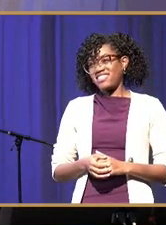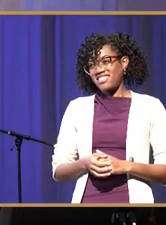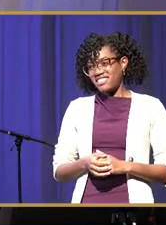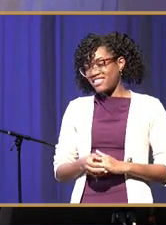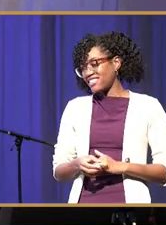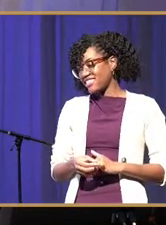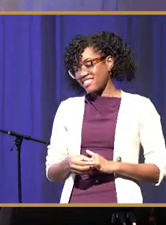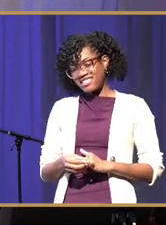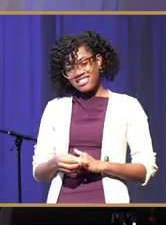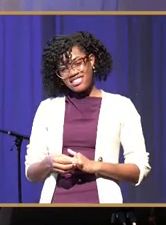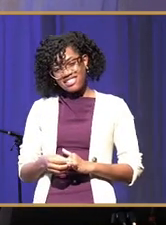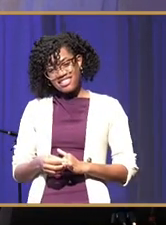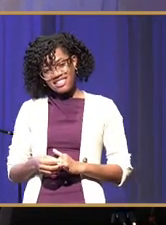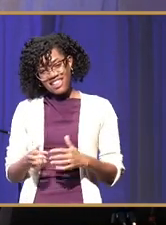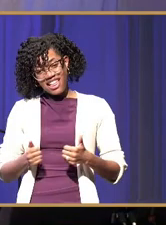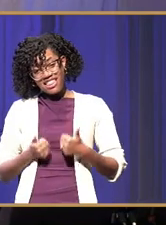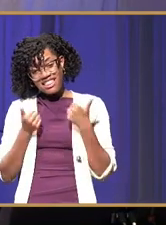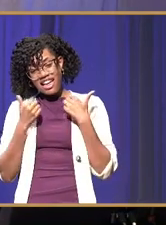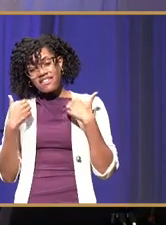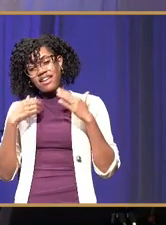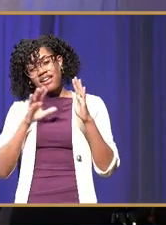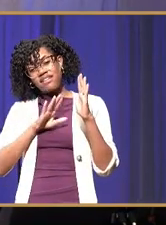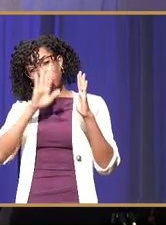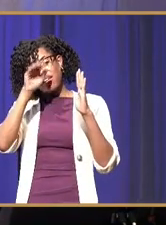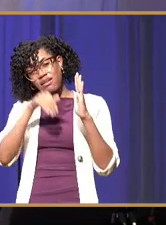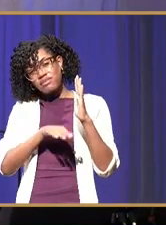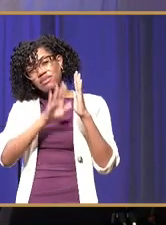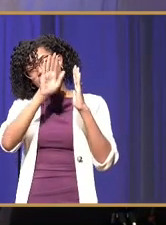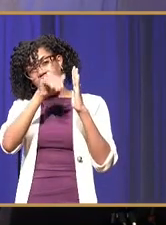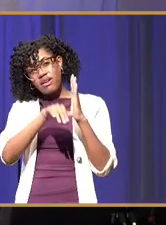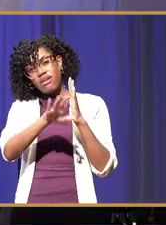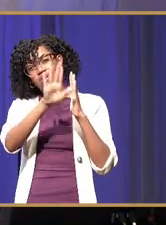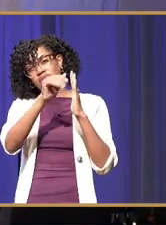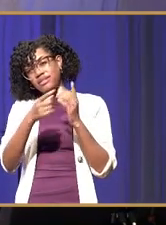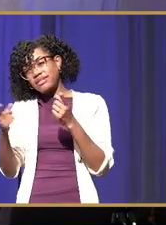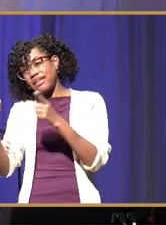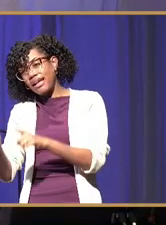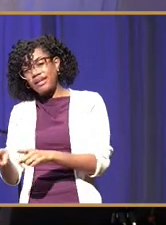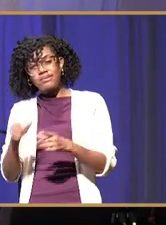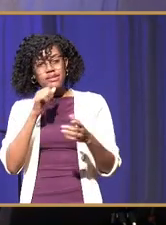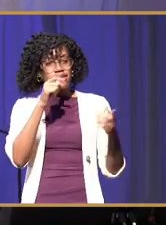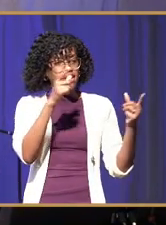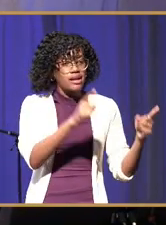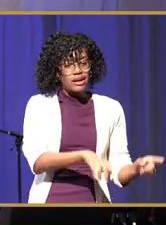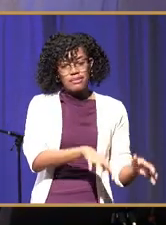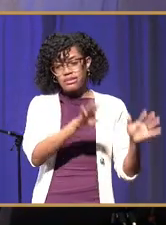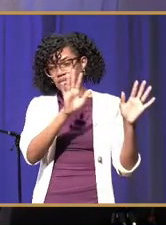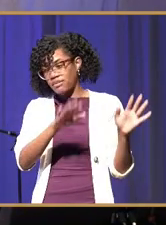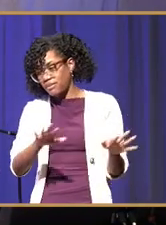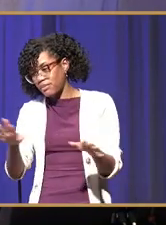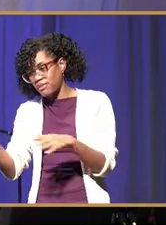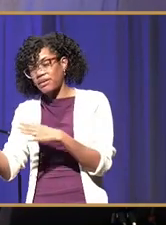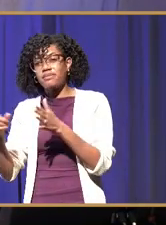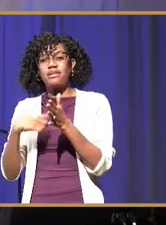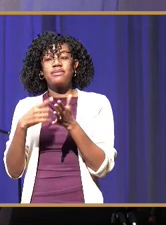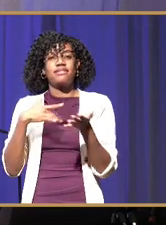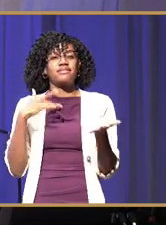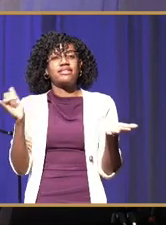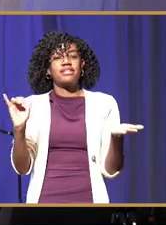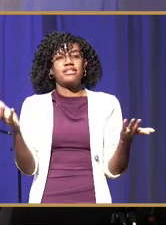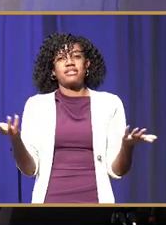You know, life has its ebbs and flows, and it goes and it comes, and it just blah, blah. Sometimes it's